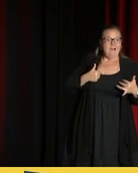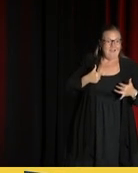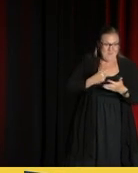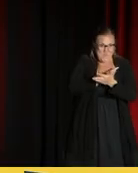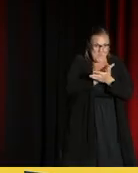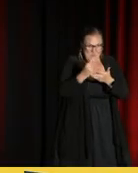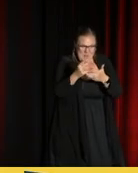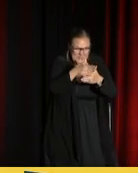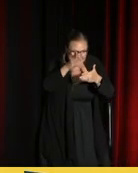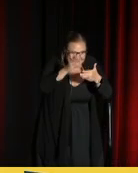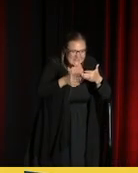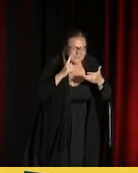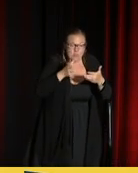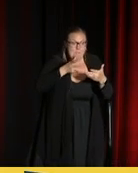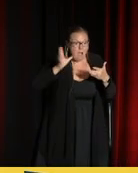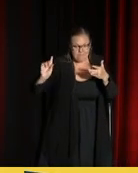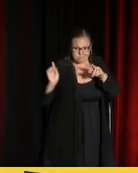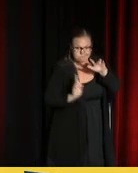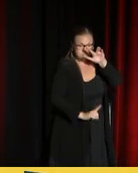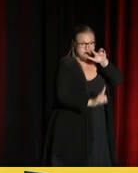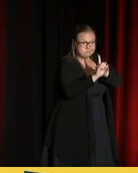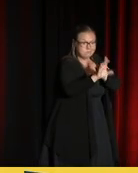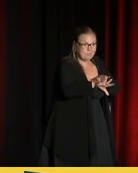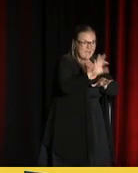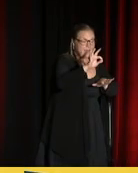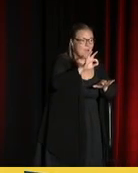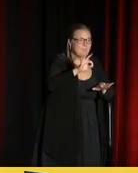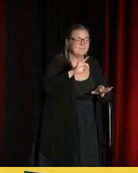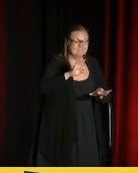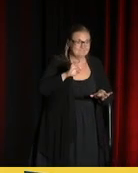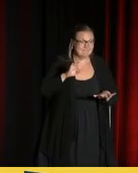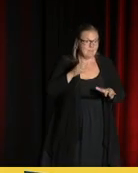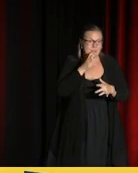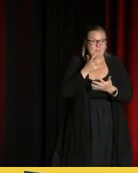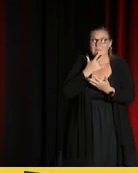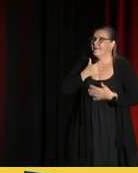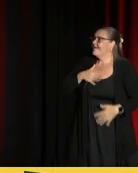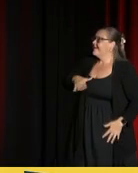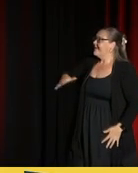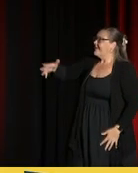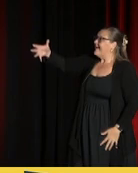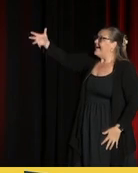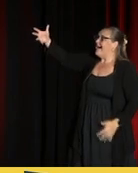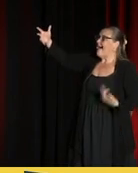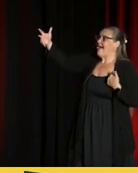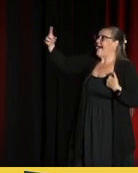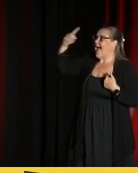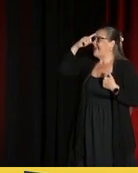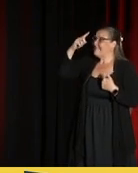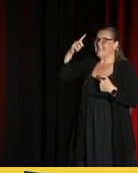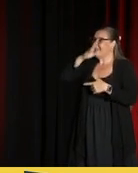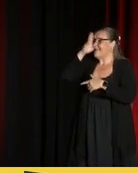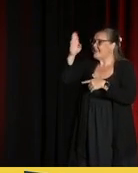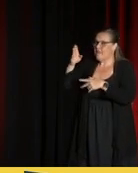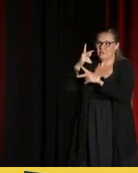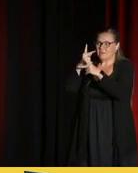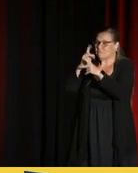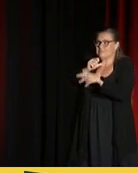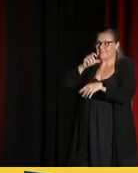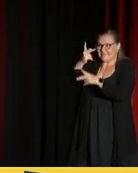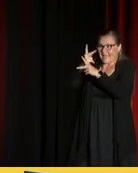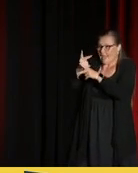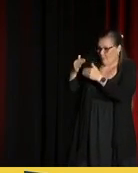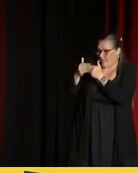week, when his mother came to pick him up, he reached up with his affected hand and said, "Mom, I don't think you're going to have to take care of me for the rest of my